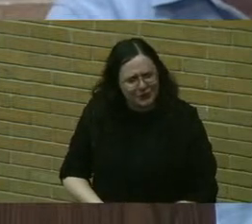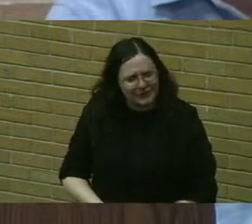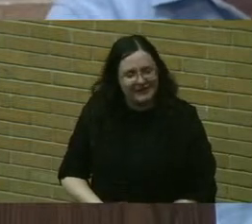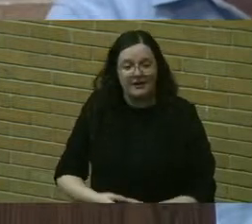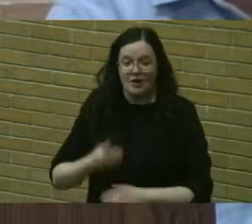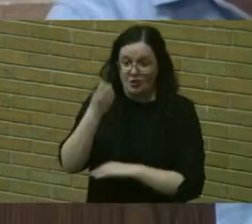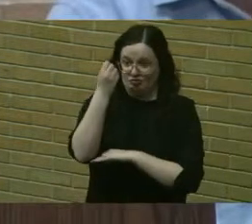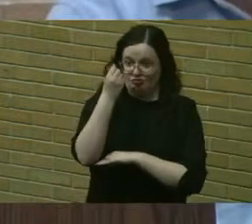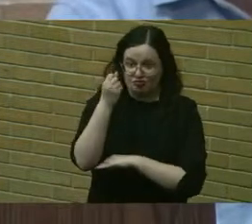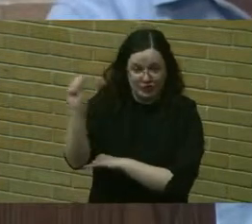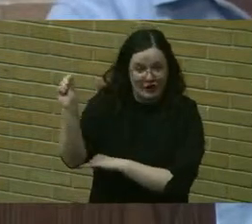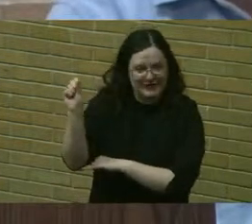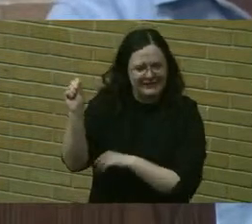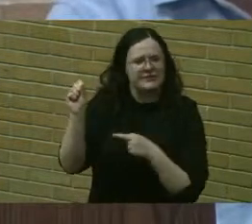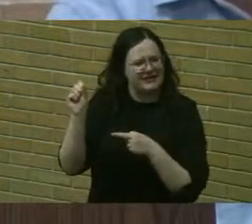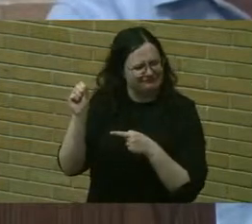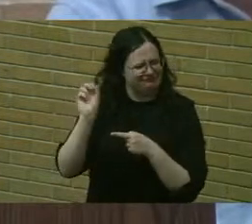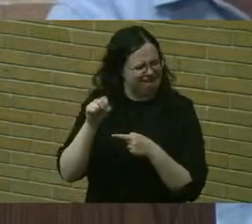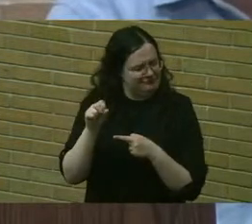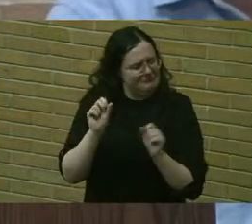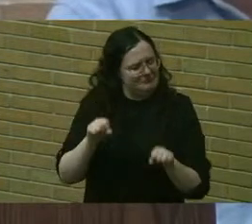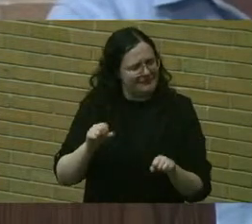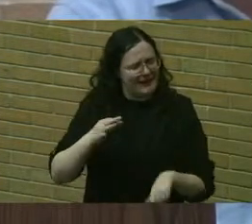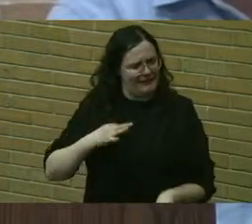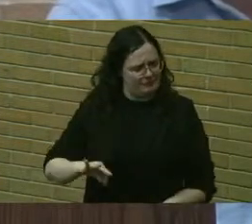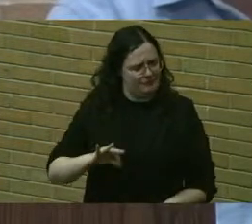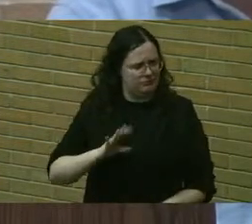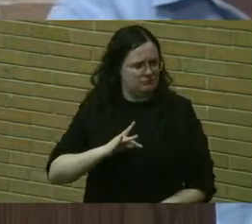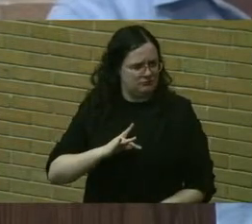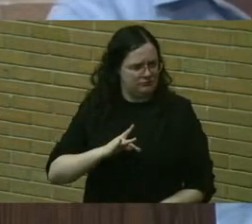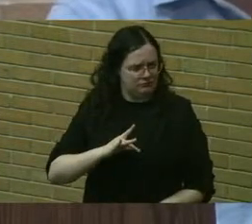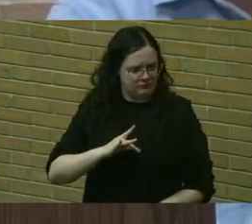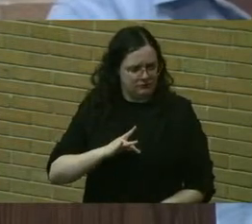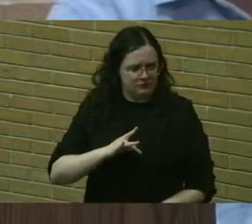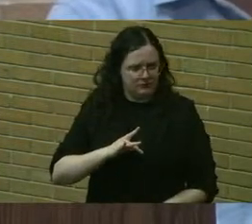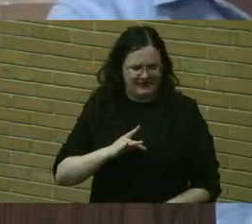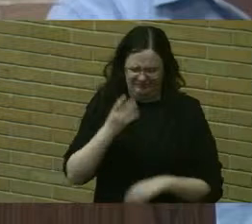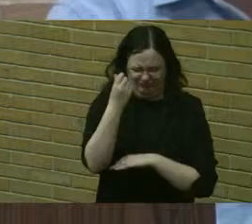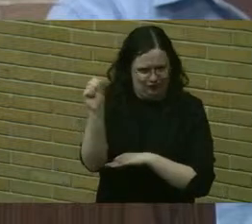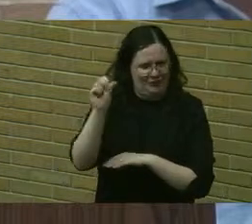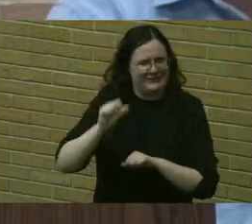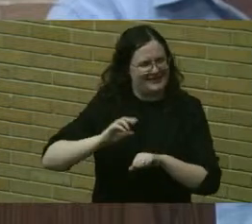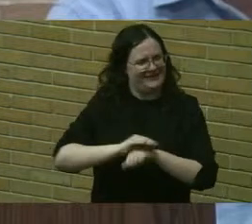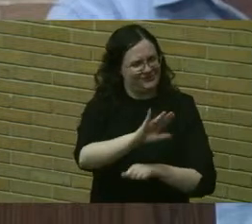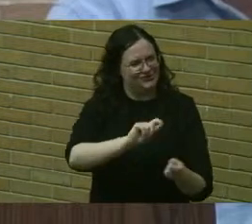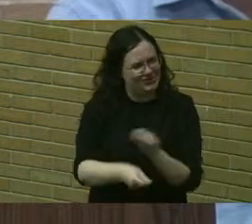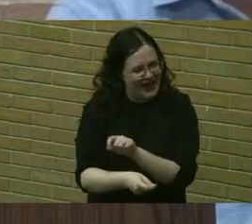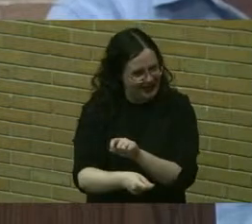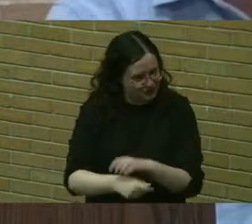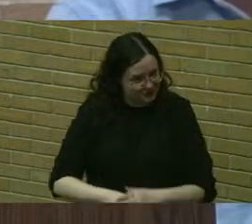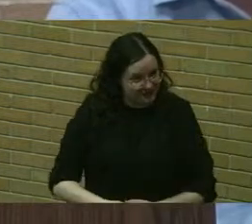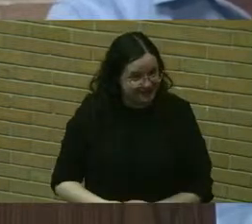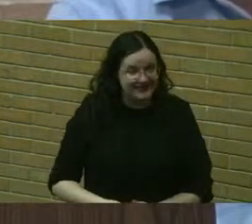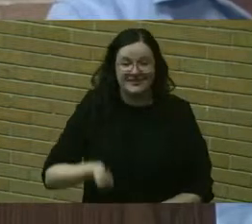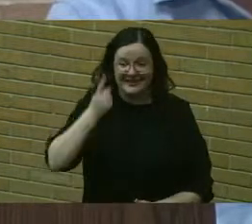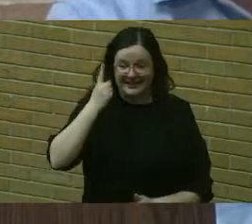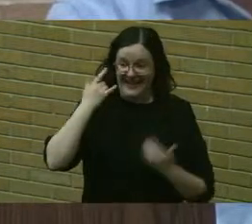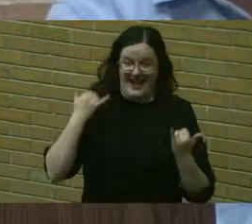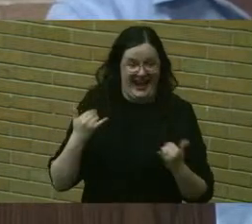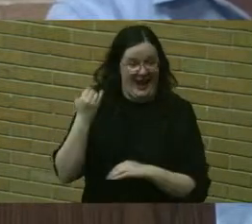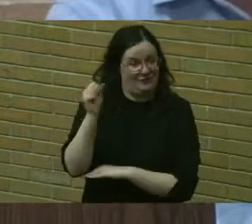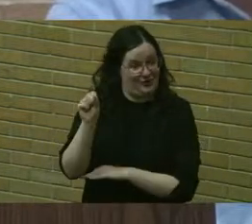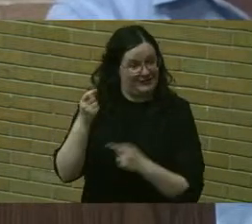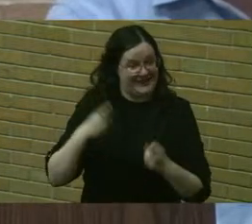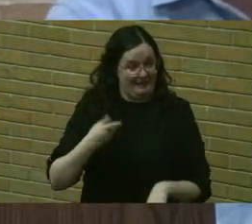Protesting truly can be a valuable way of making change. But this way of protesting